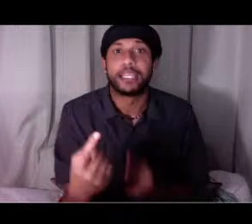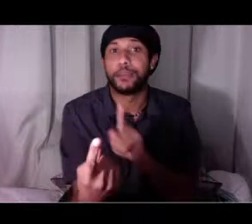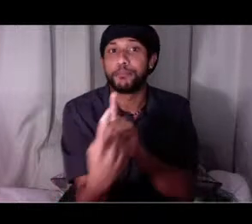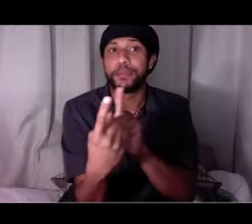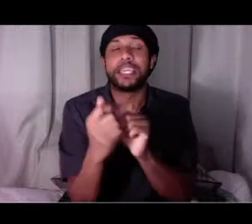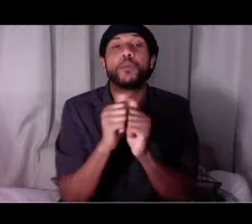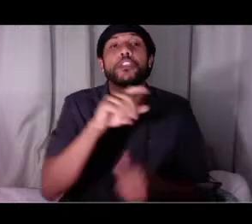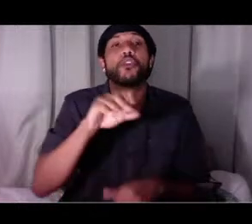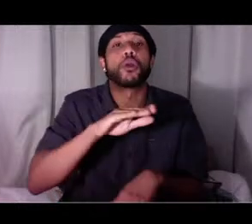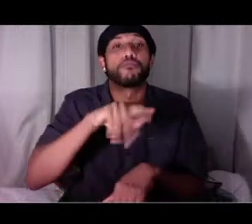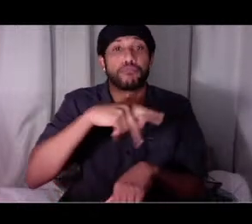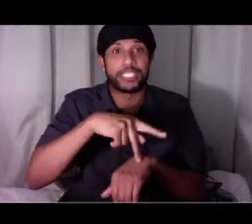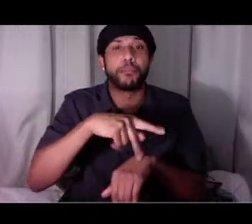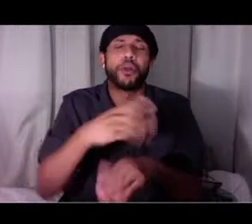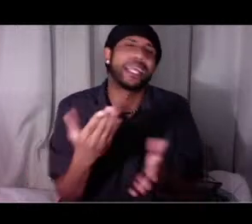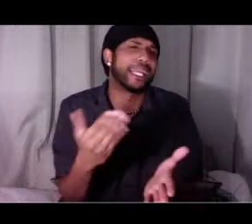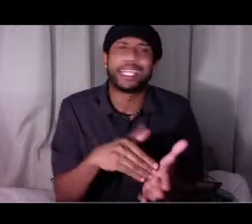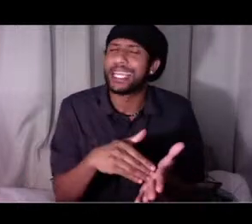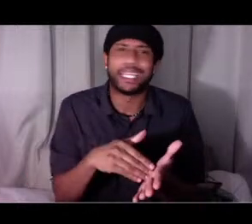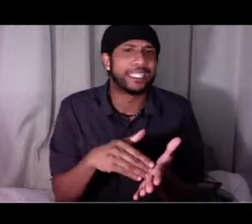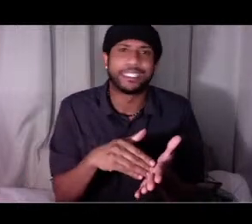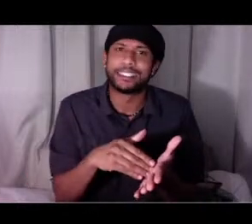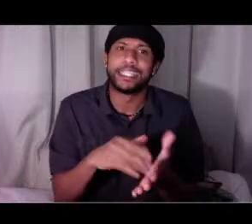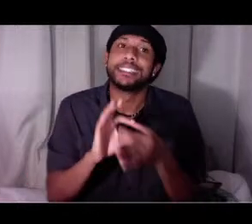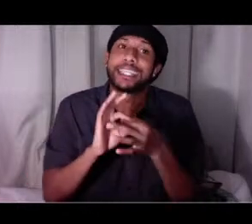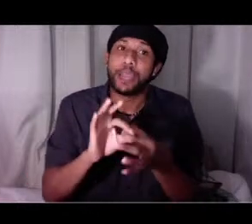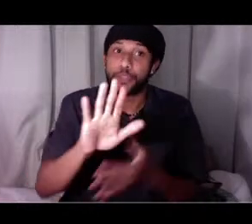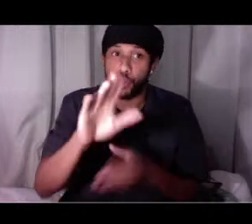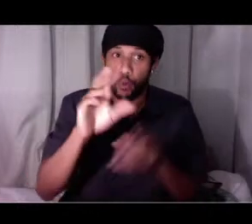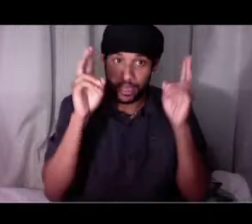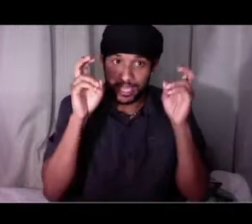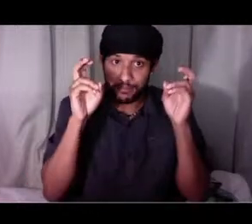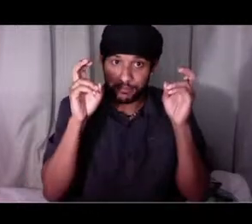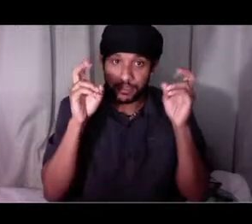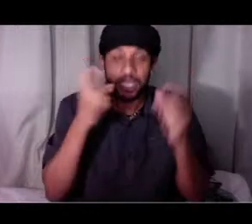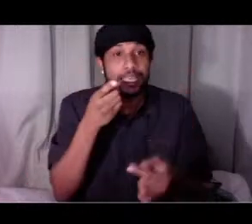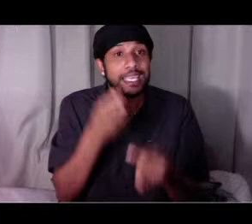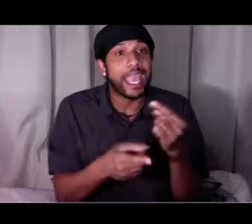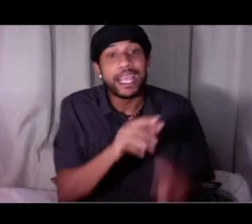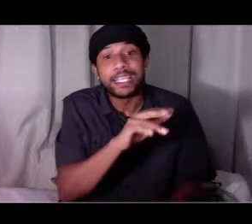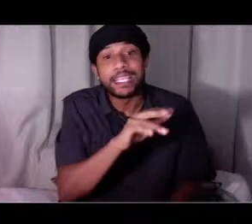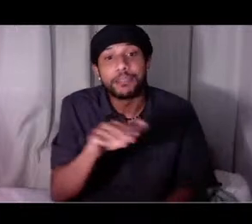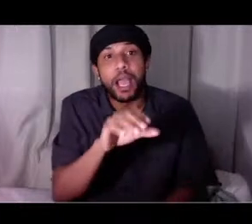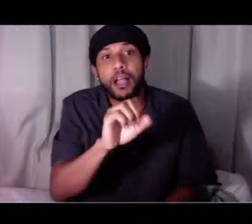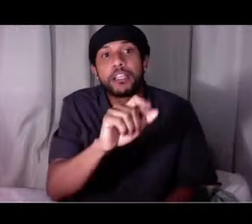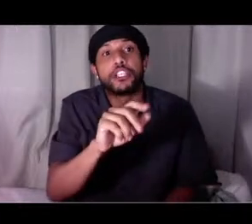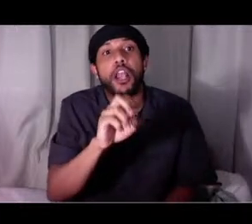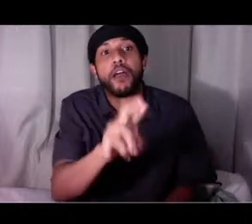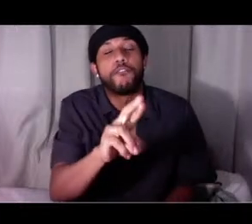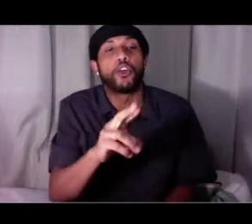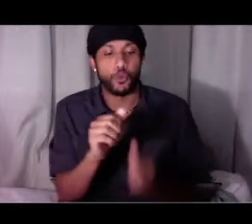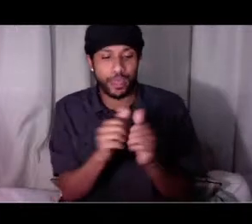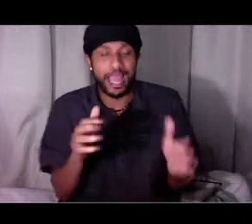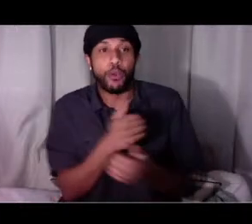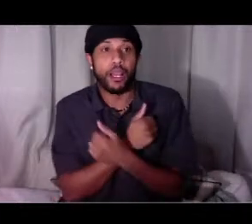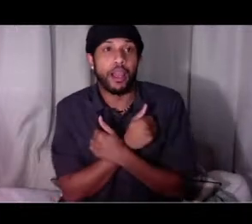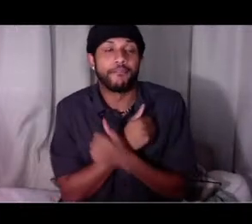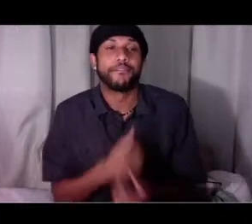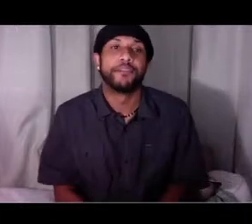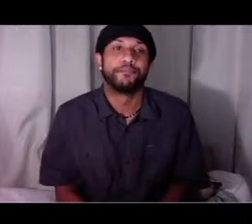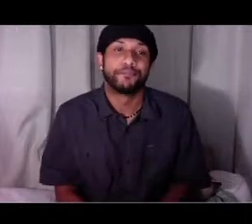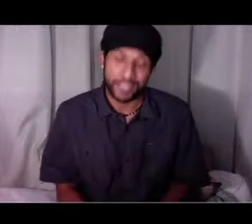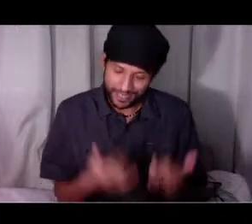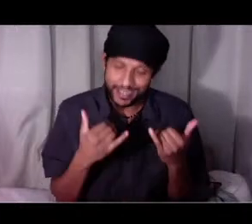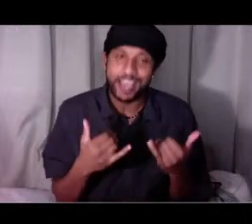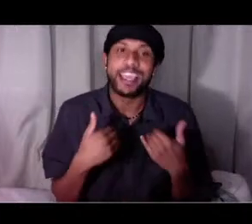with your principal and again it goes right with your theme of uh you can't SM spell you know slow without love and now you have your